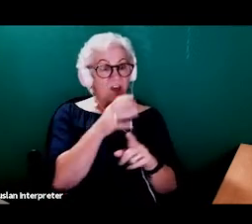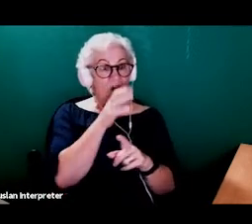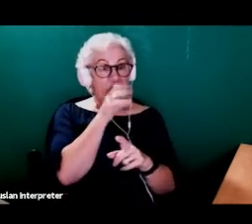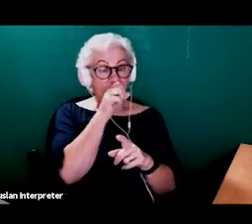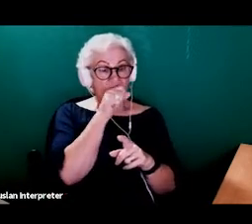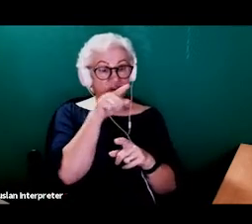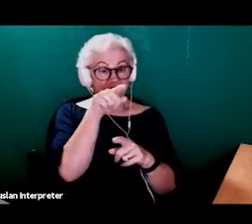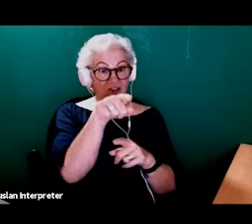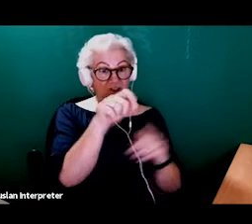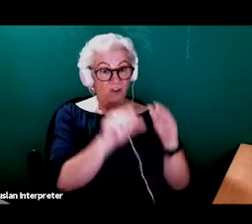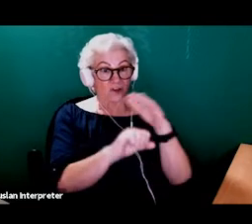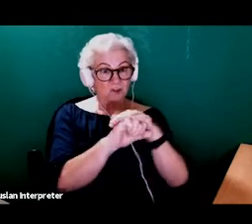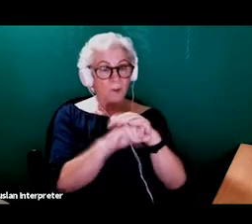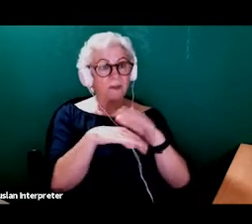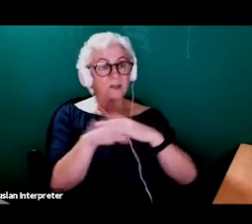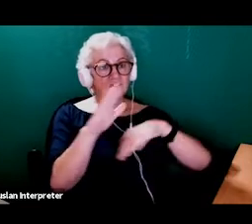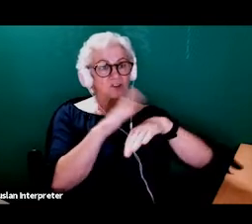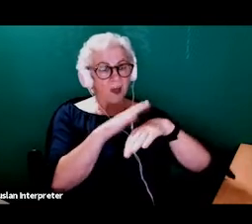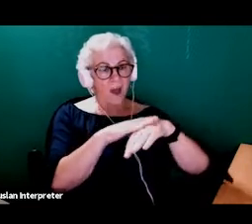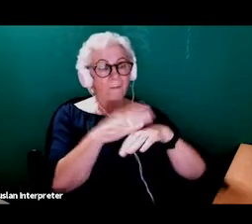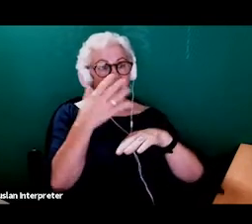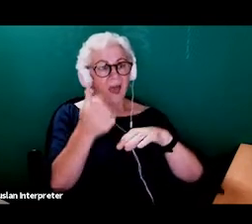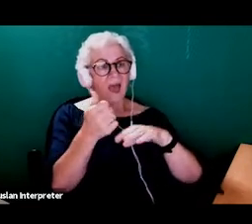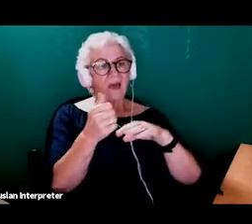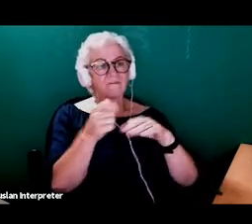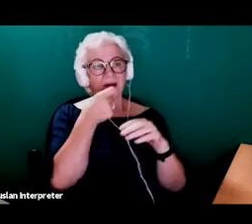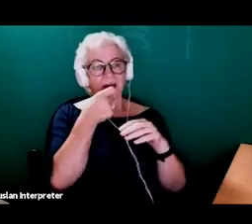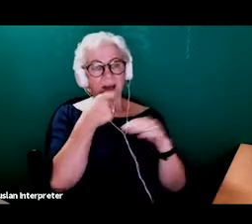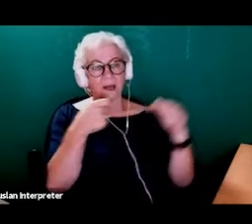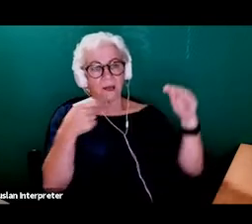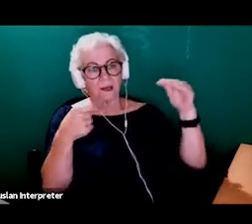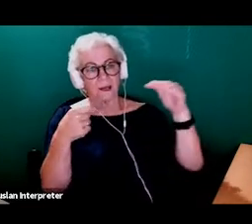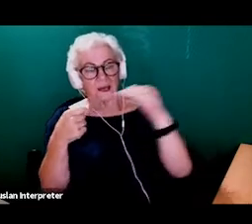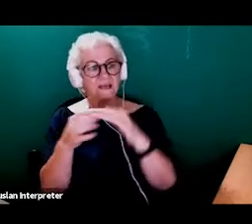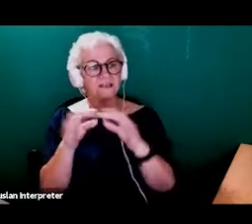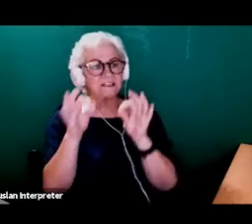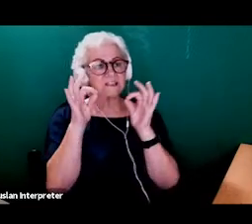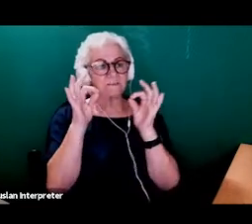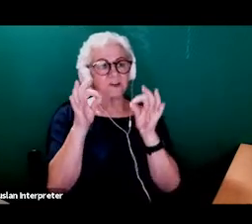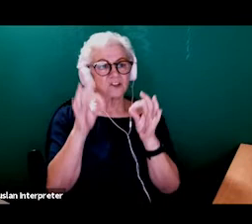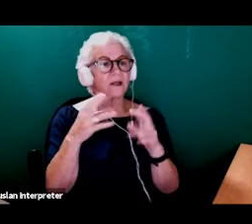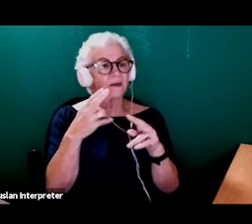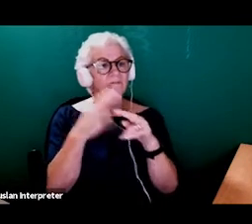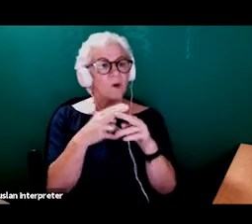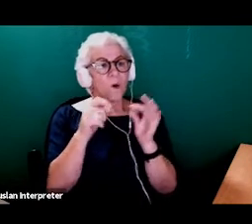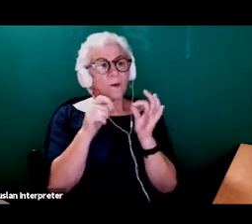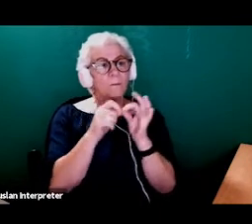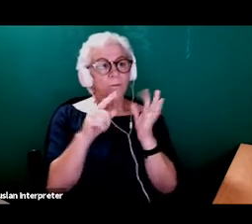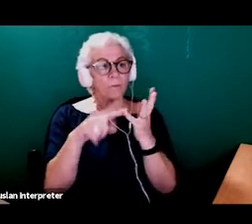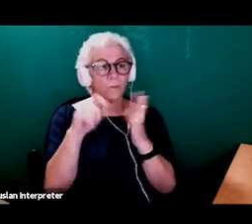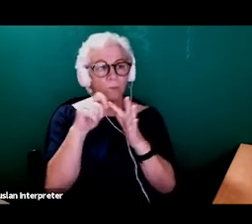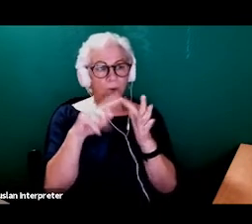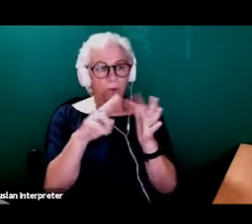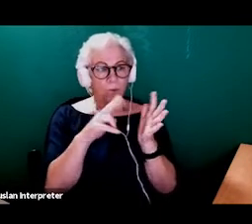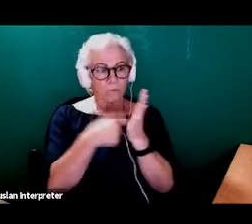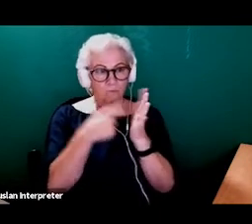here, over time there have been real improvements in retention, particularly for buprenorphine. And that has been sustained